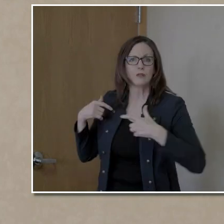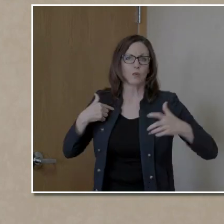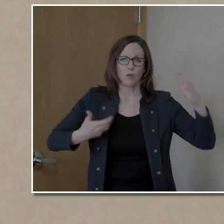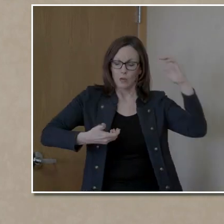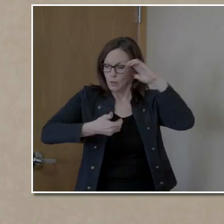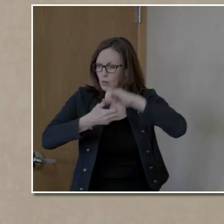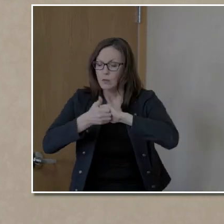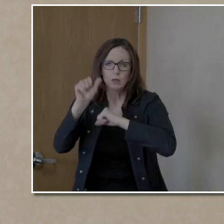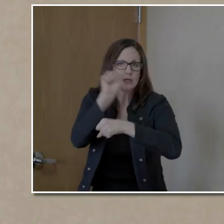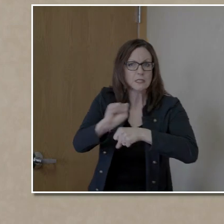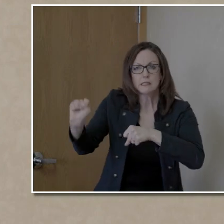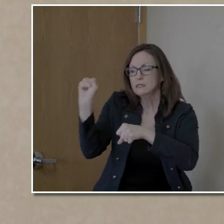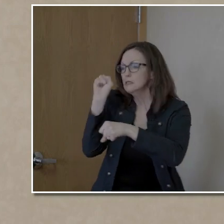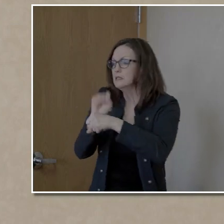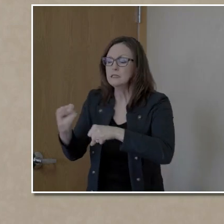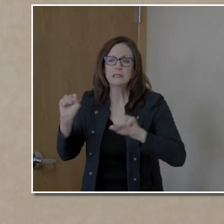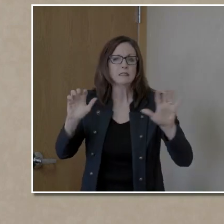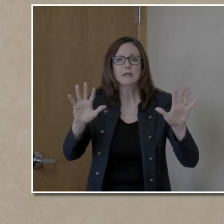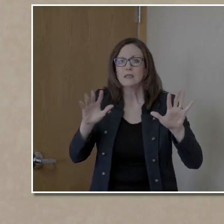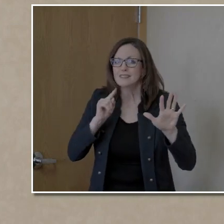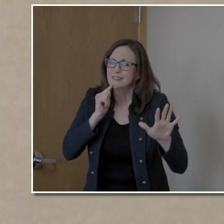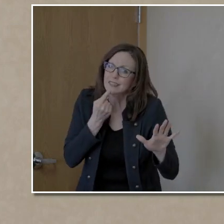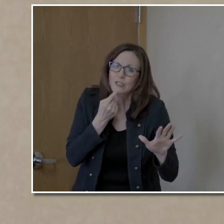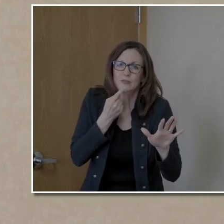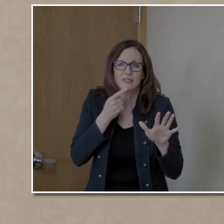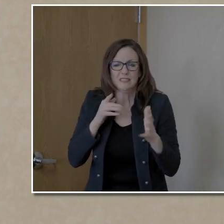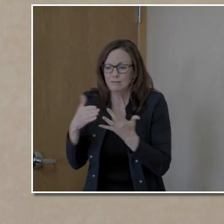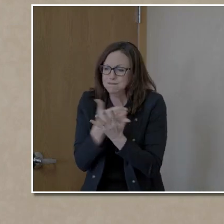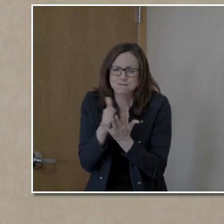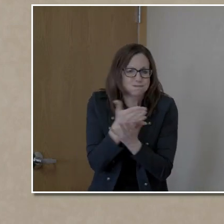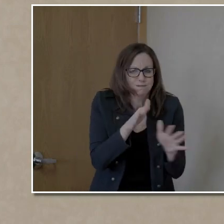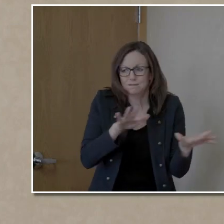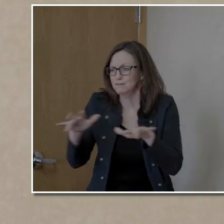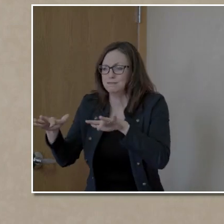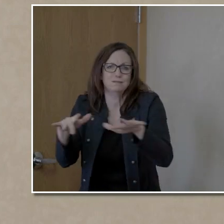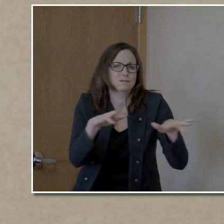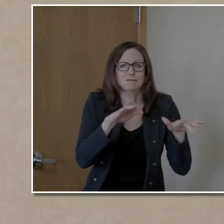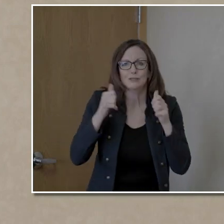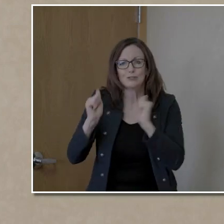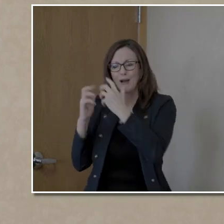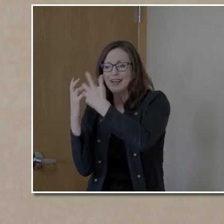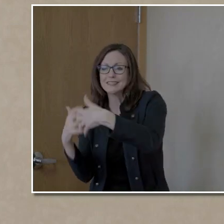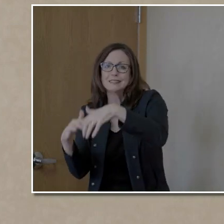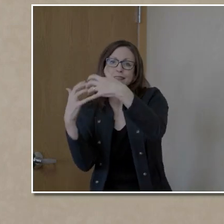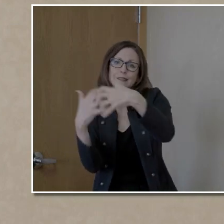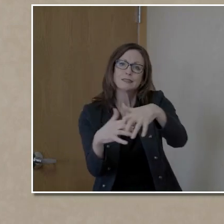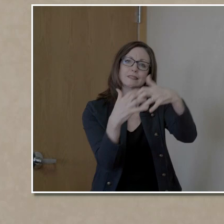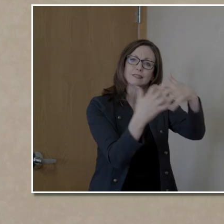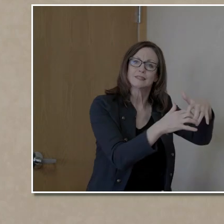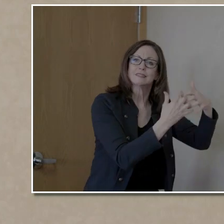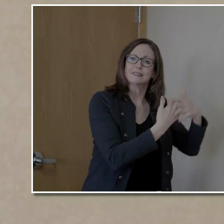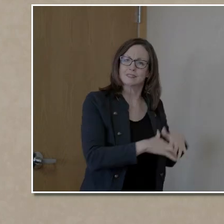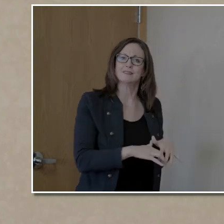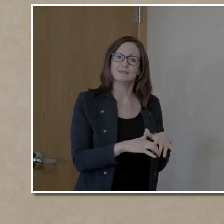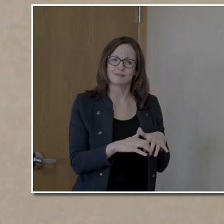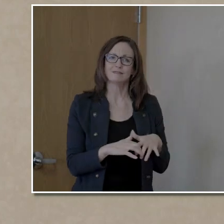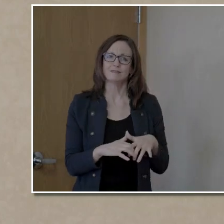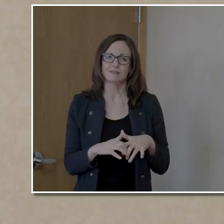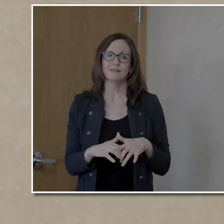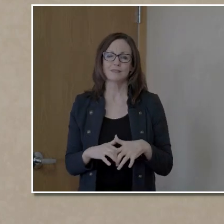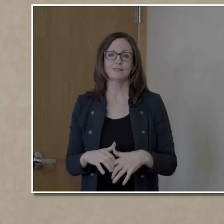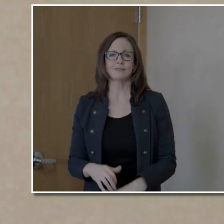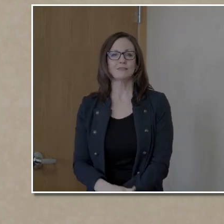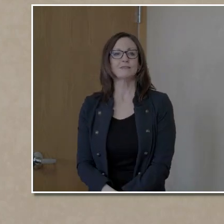poll workers during the April 7th election, where they performed the same roles as traditional poll workers in their own home